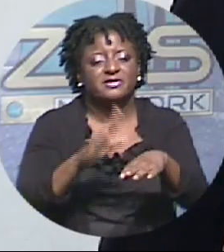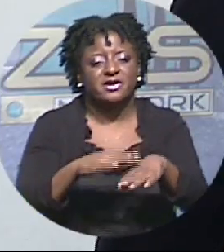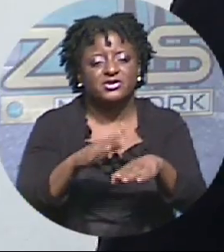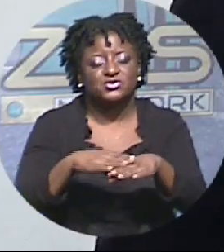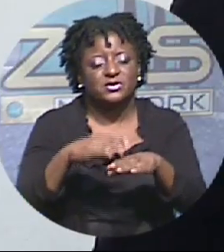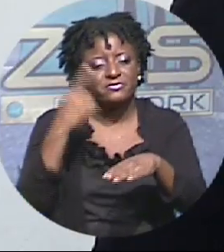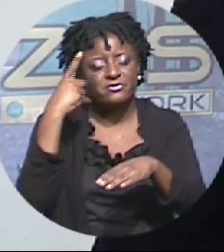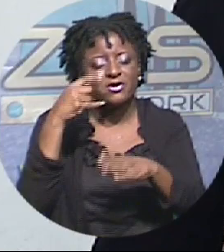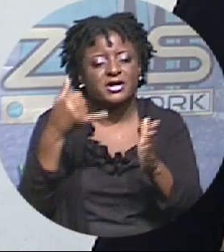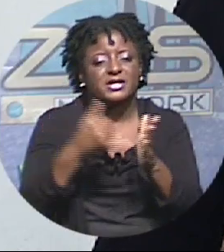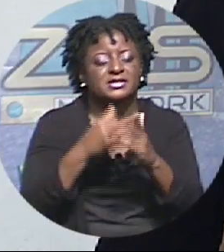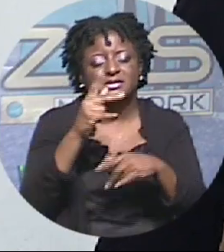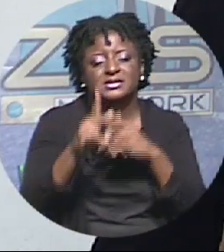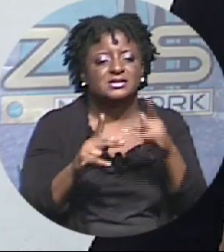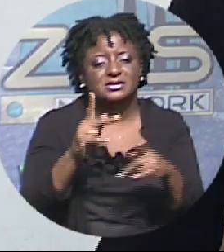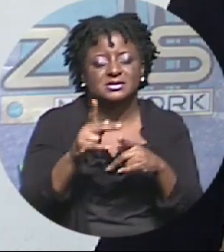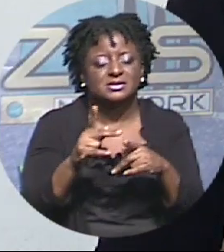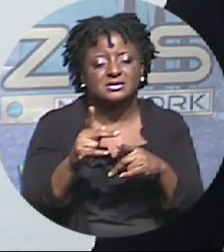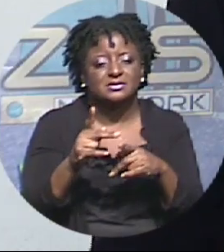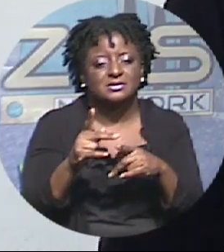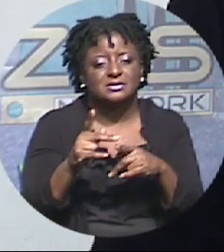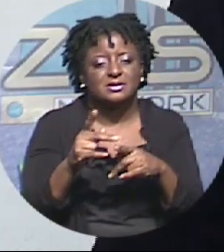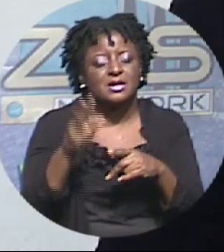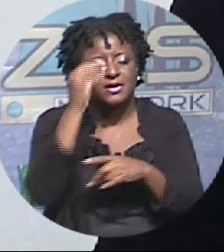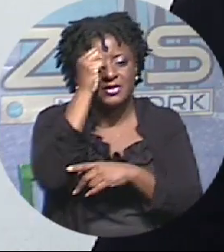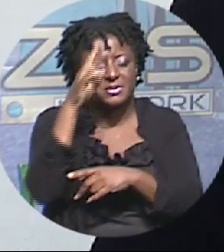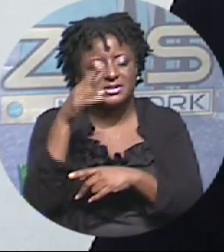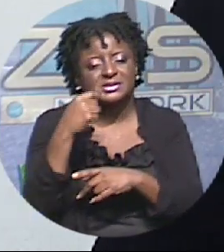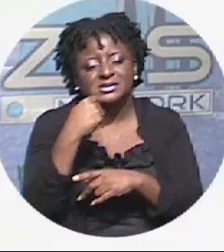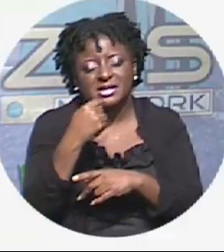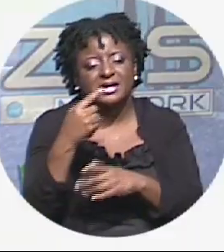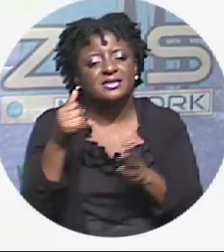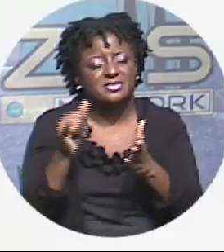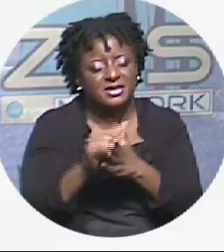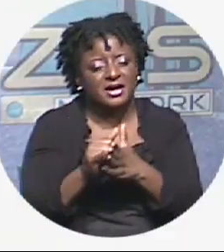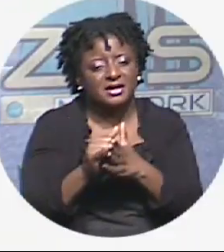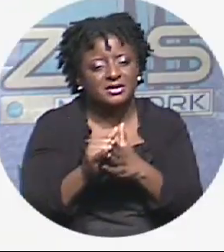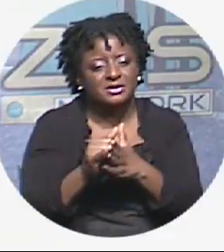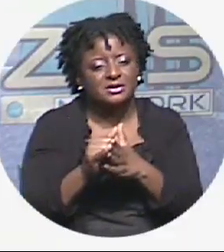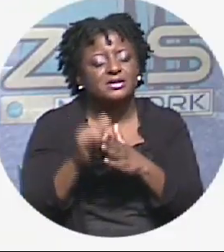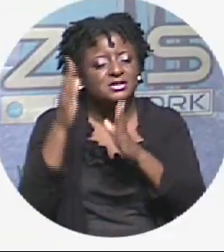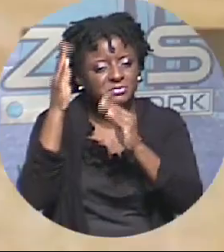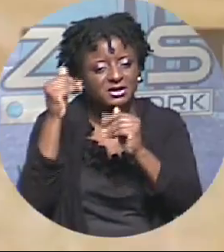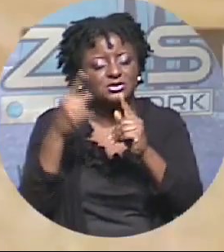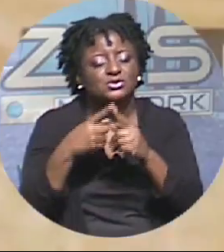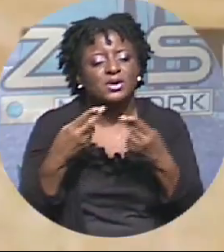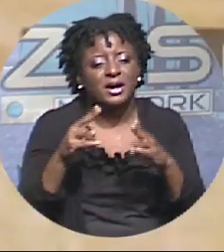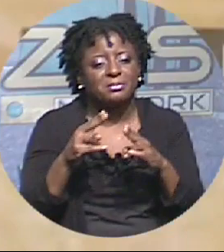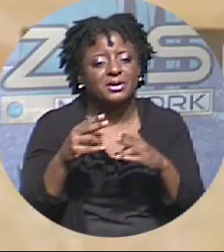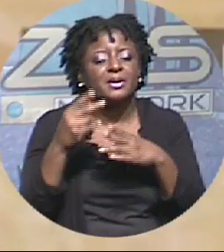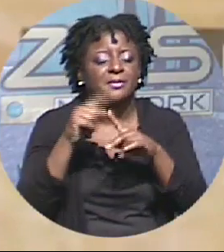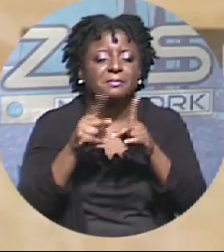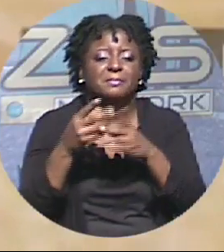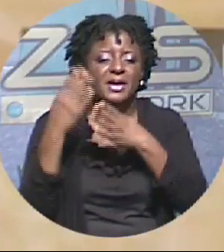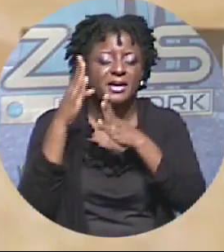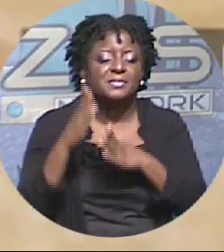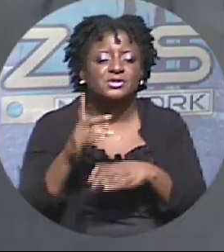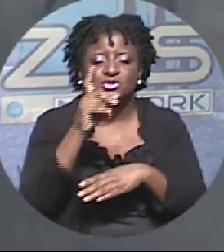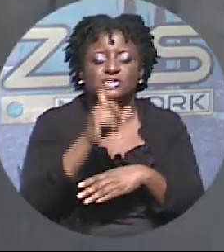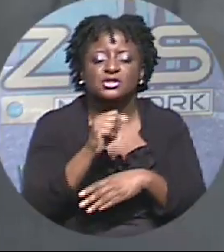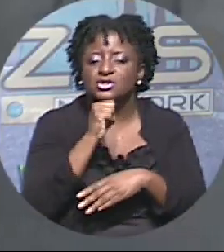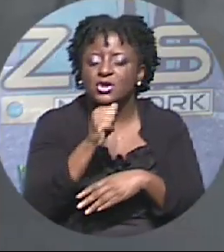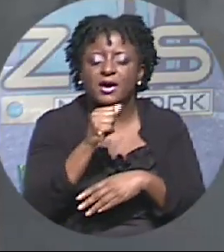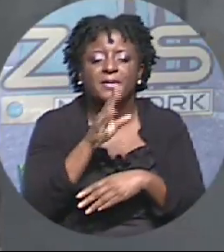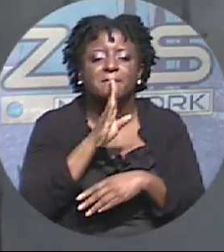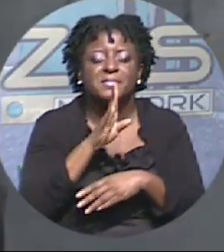Wilscombe says was bound to happen once the disease hit our shores. However, he says Bahamians should not be alarmed as an increase in Zika virus